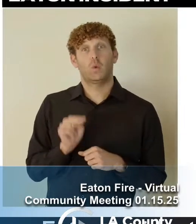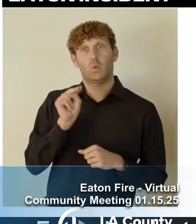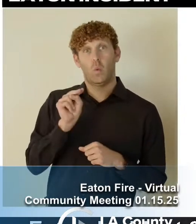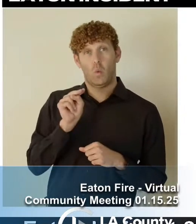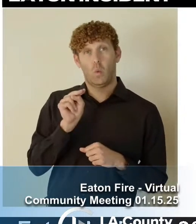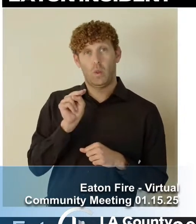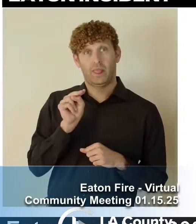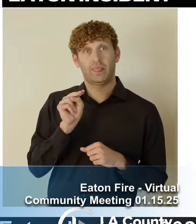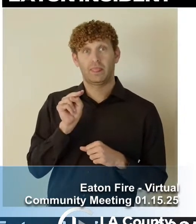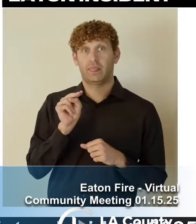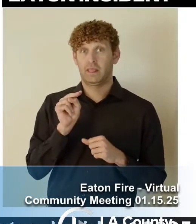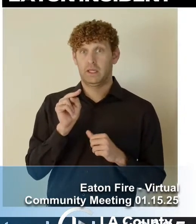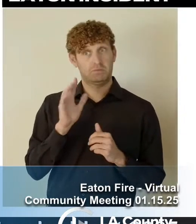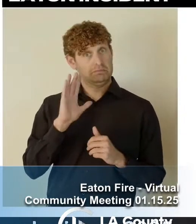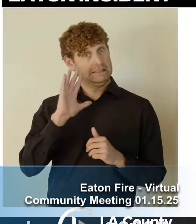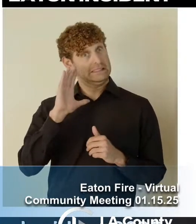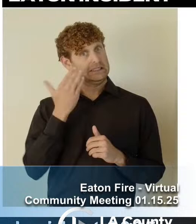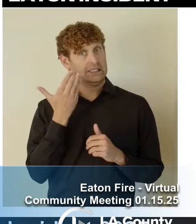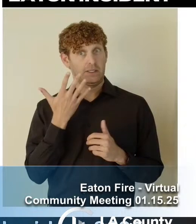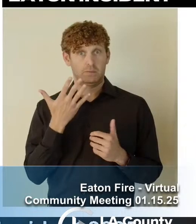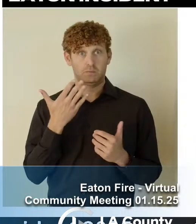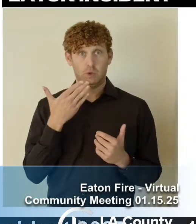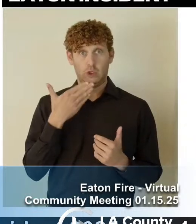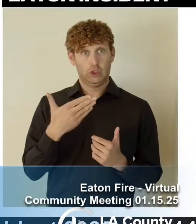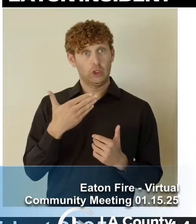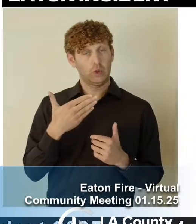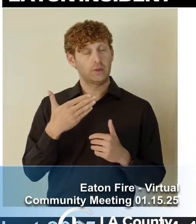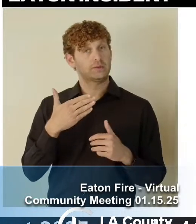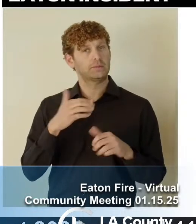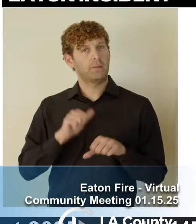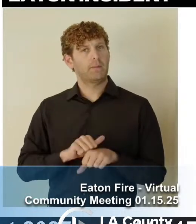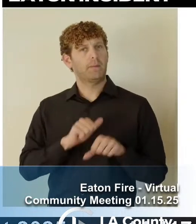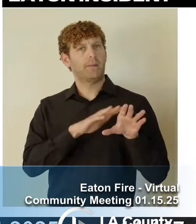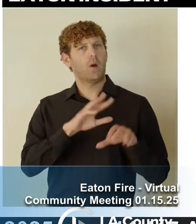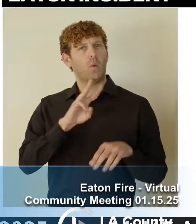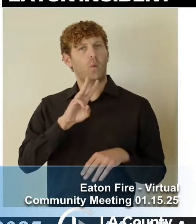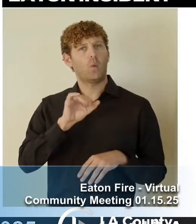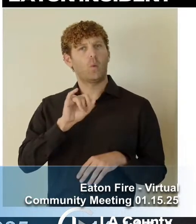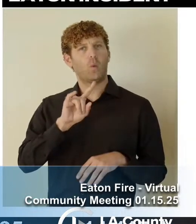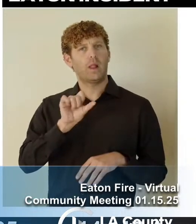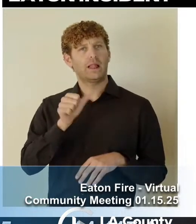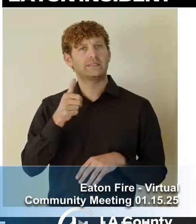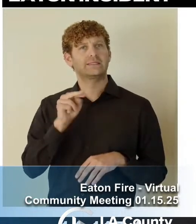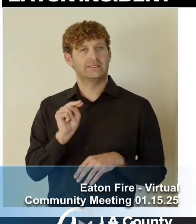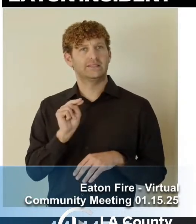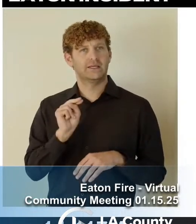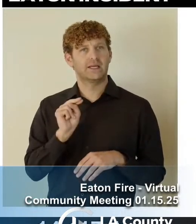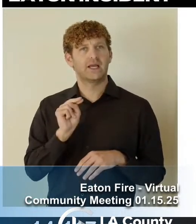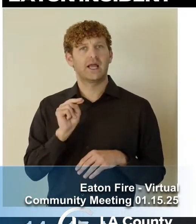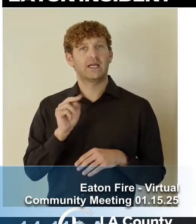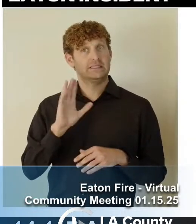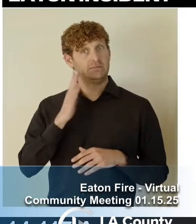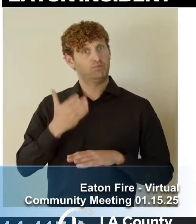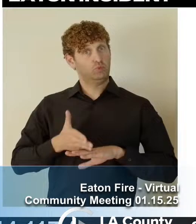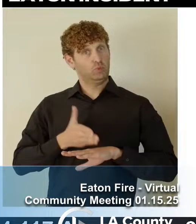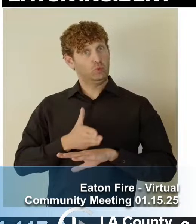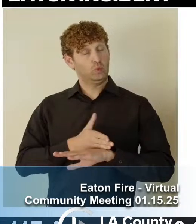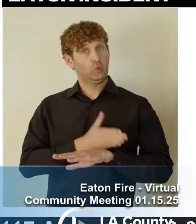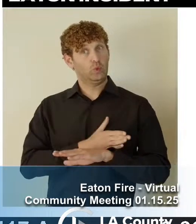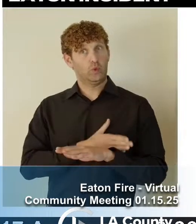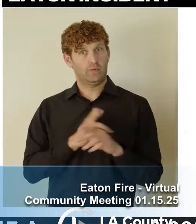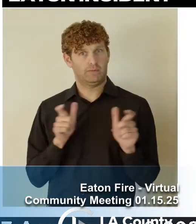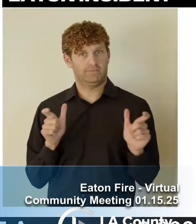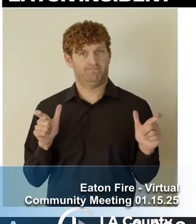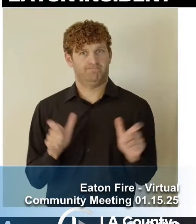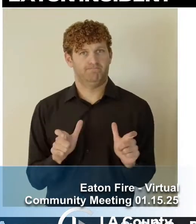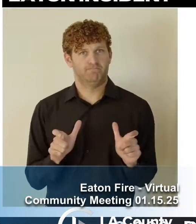look really well. All the way up around Mount Wilson, the crews are continuing to go direct as possible, improve our containment lines, mop up.